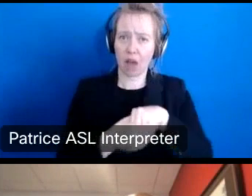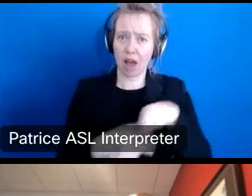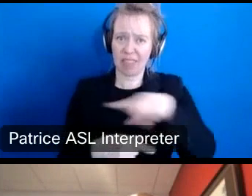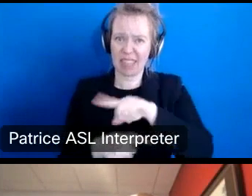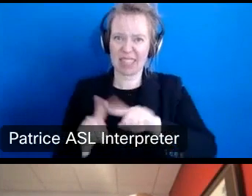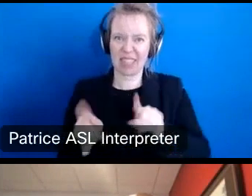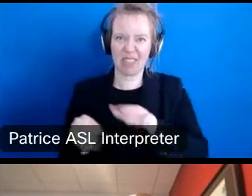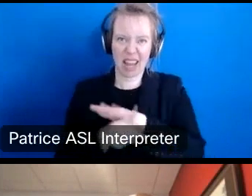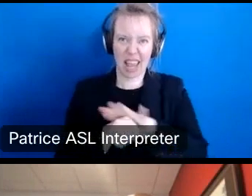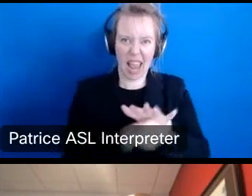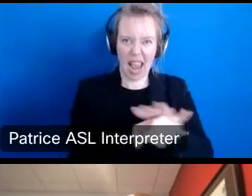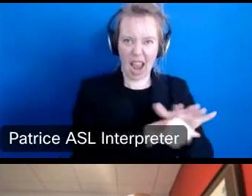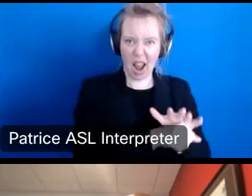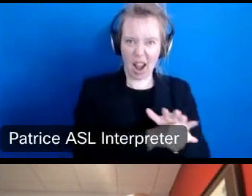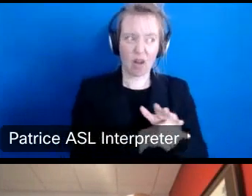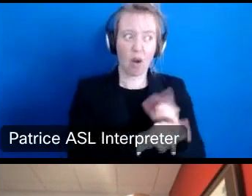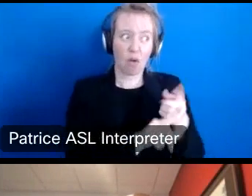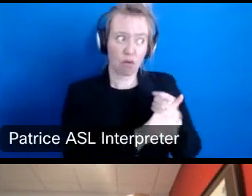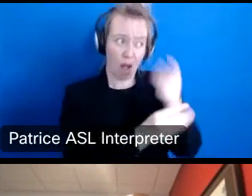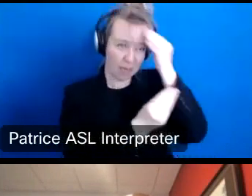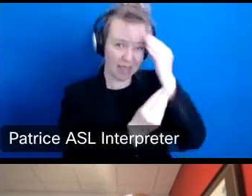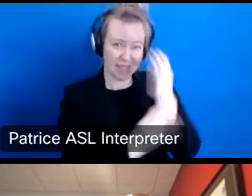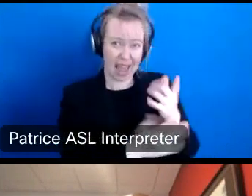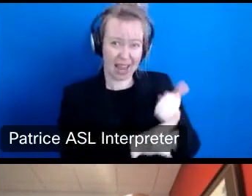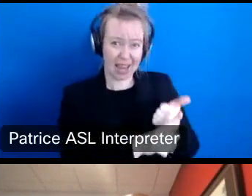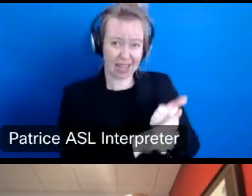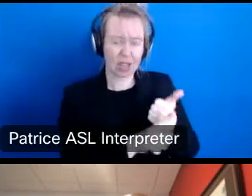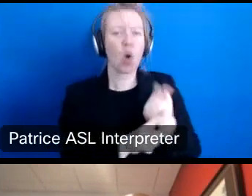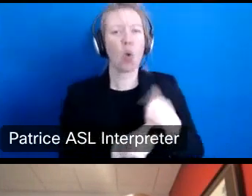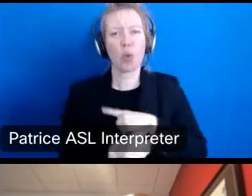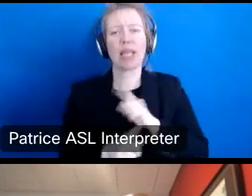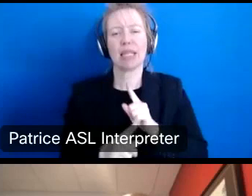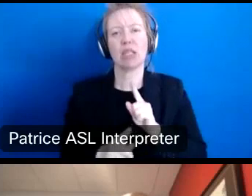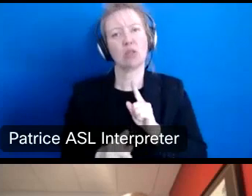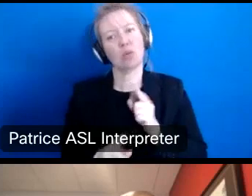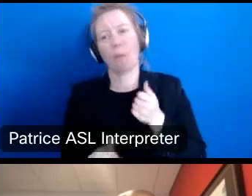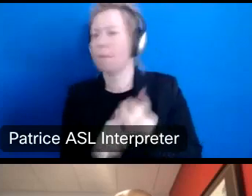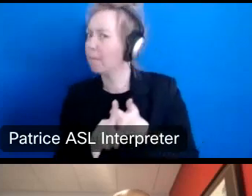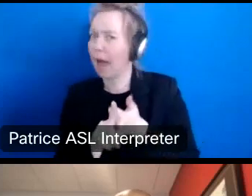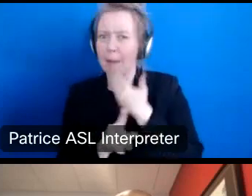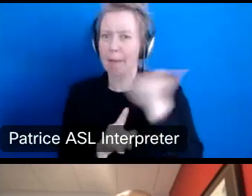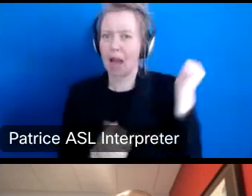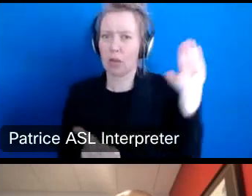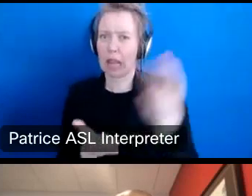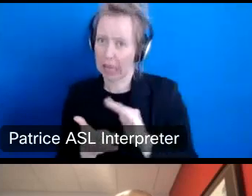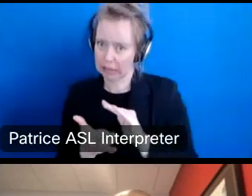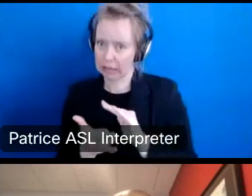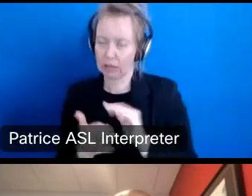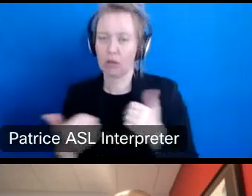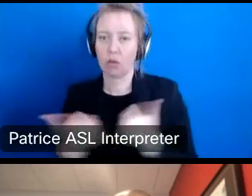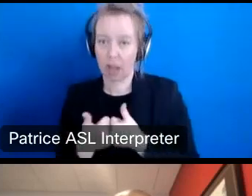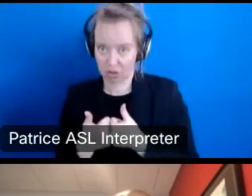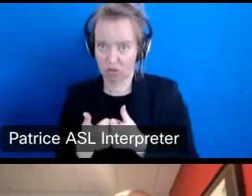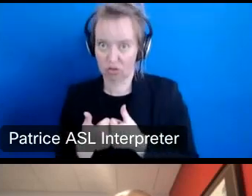to the data where we're showing that we need to be able to make a bigger dent in reducing the number of crashes,